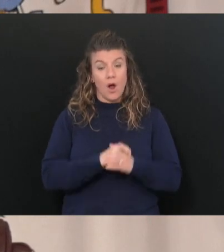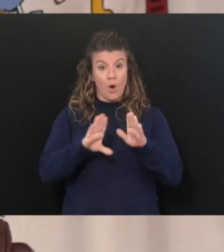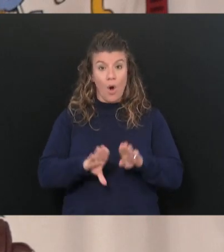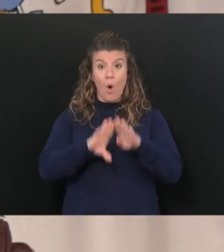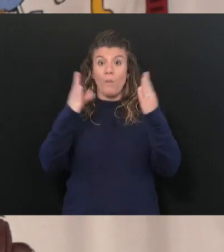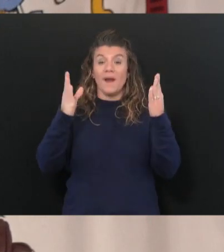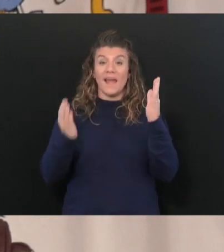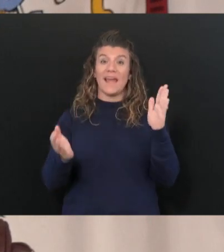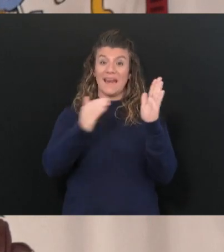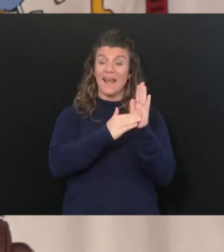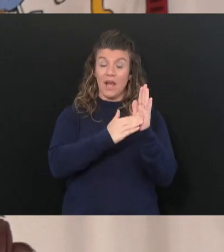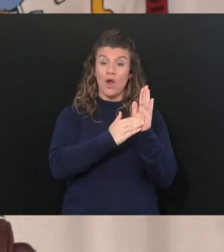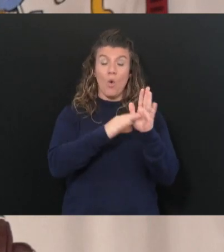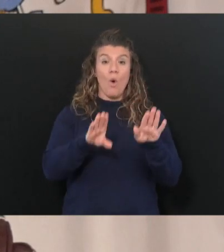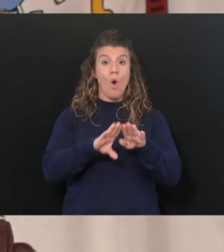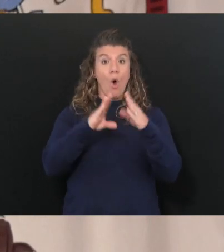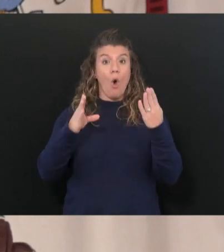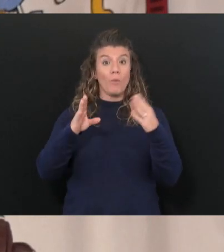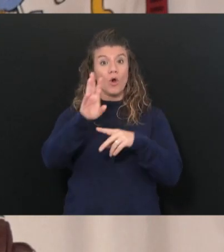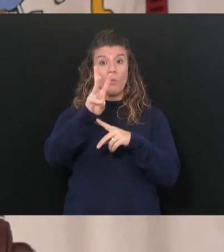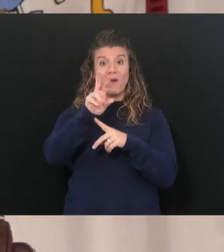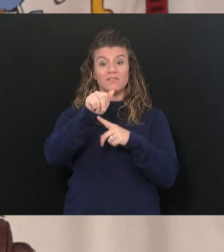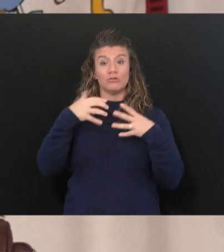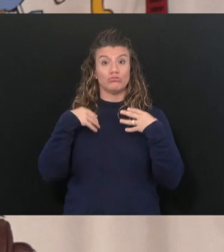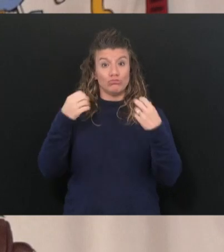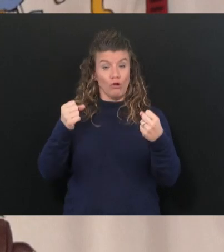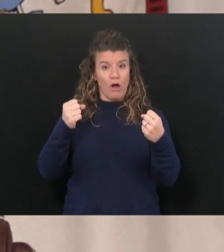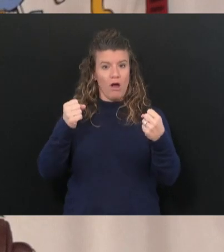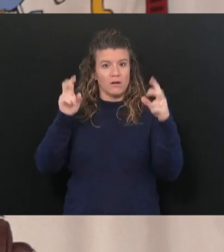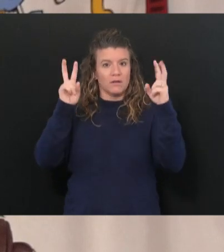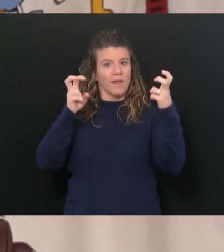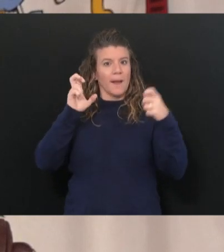reopening, you know, West Virginia strong to come back.